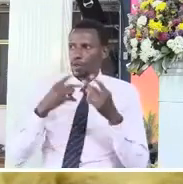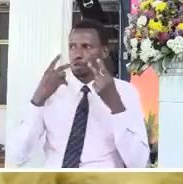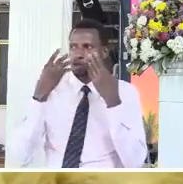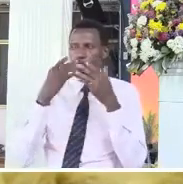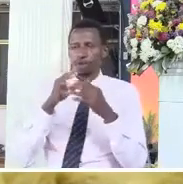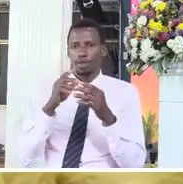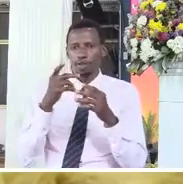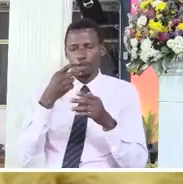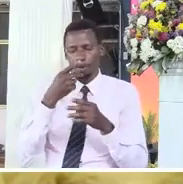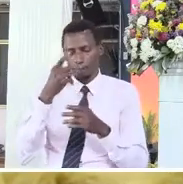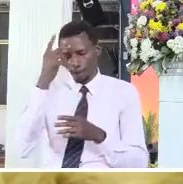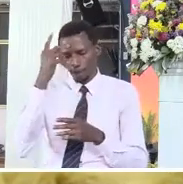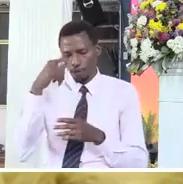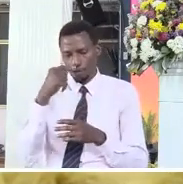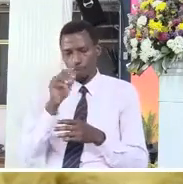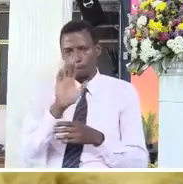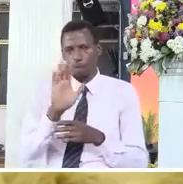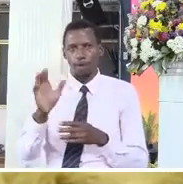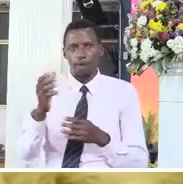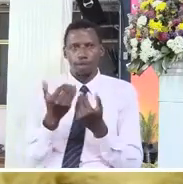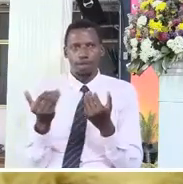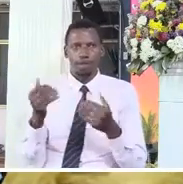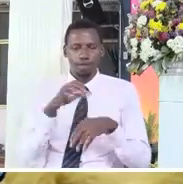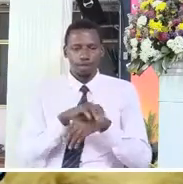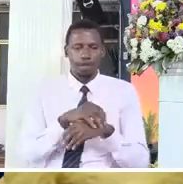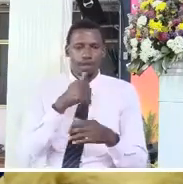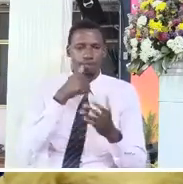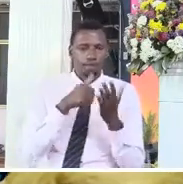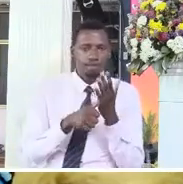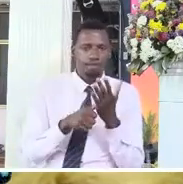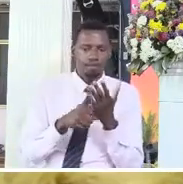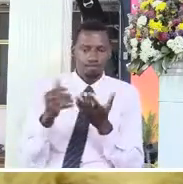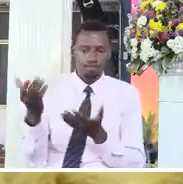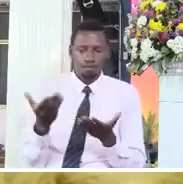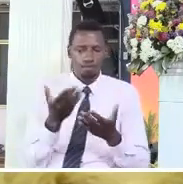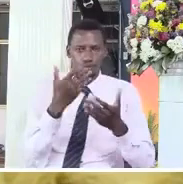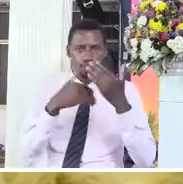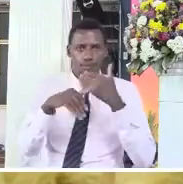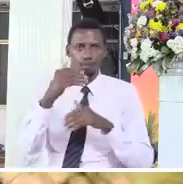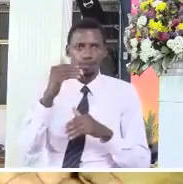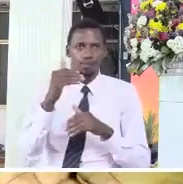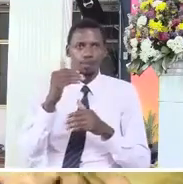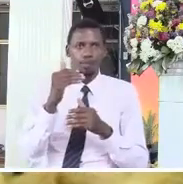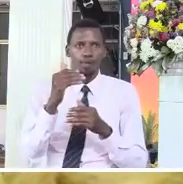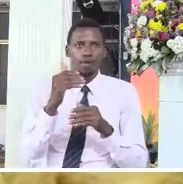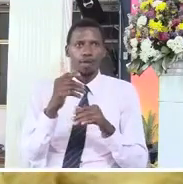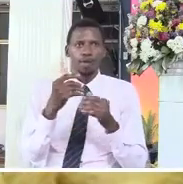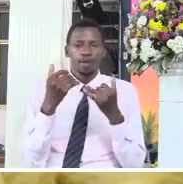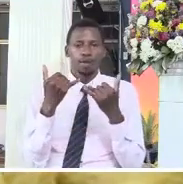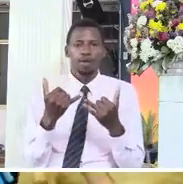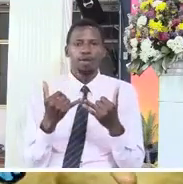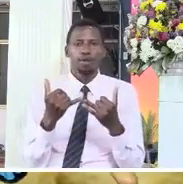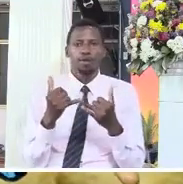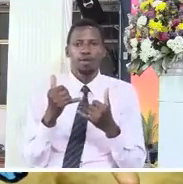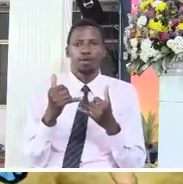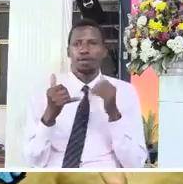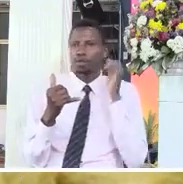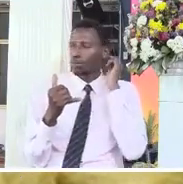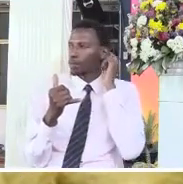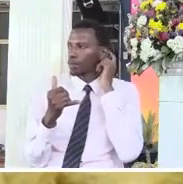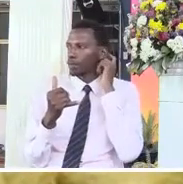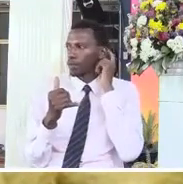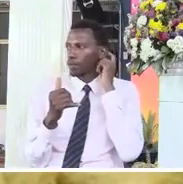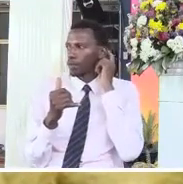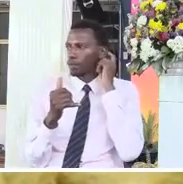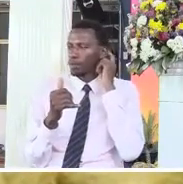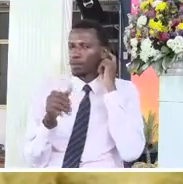whose children have gotten admission letters to universities. Some nowadays they're even admitted by the Central Placing Committee to